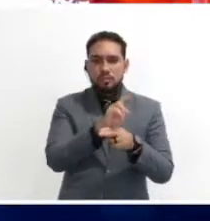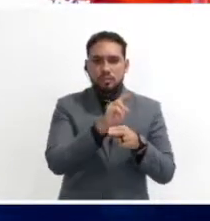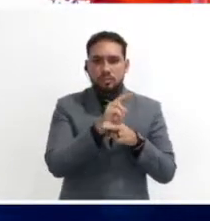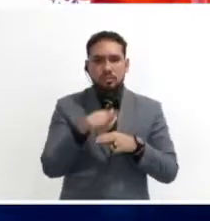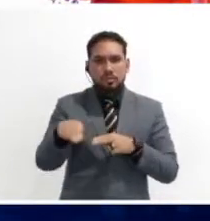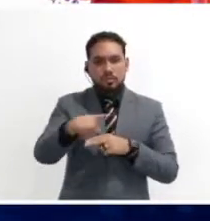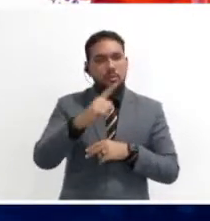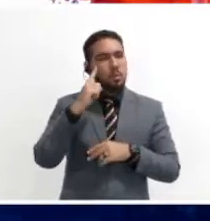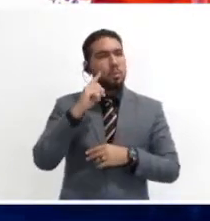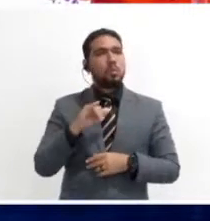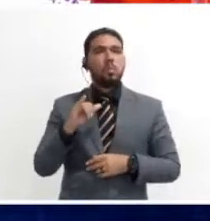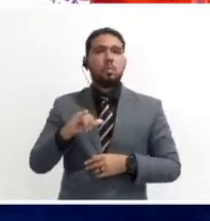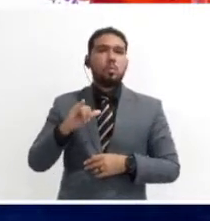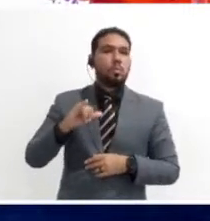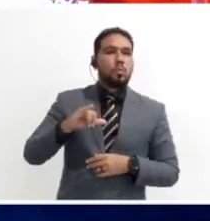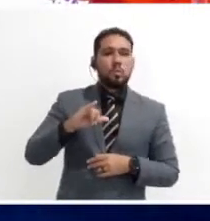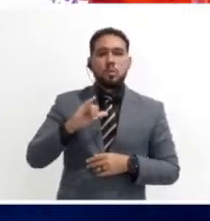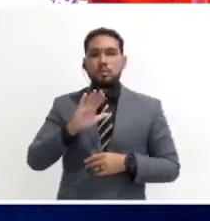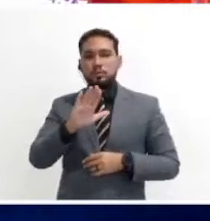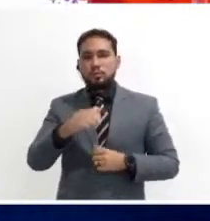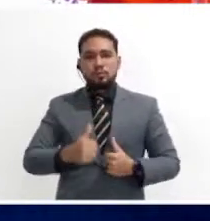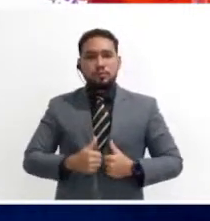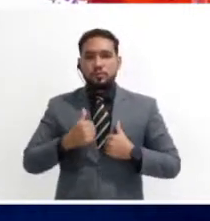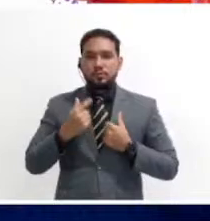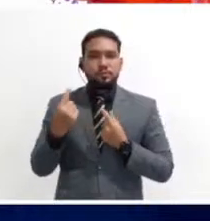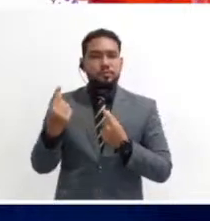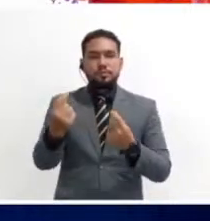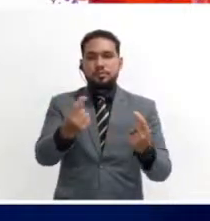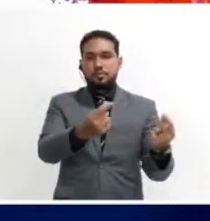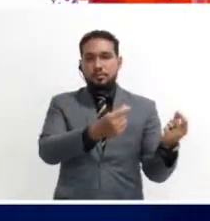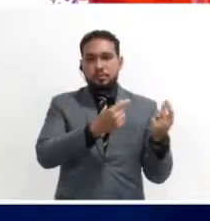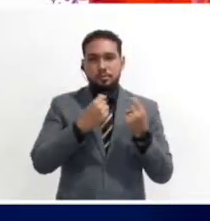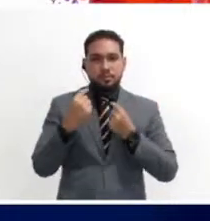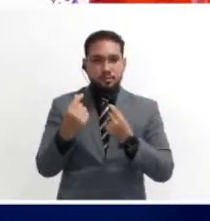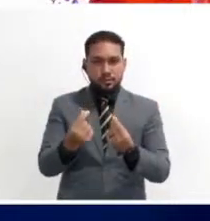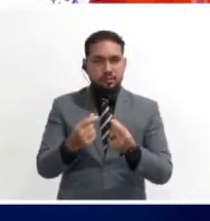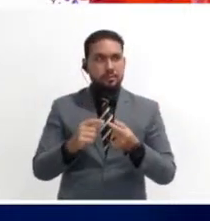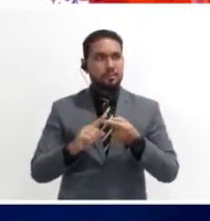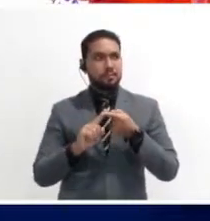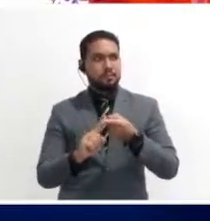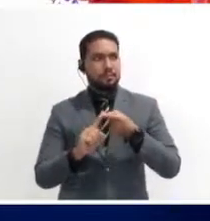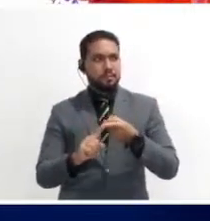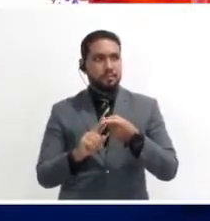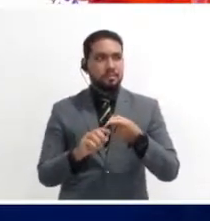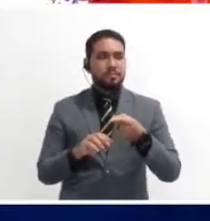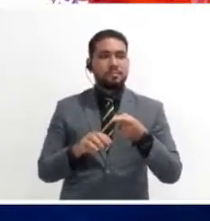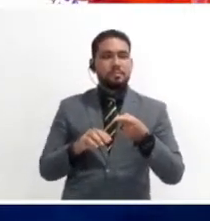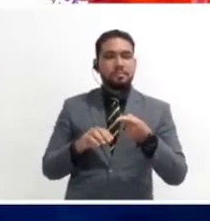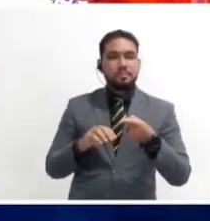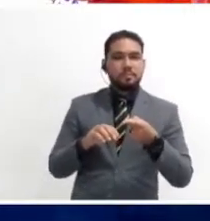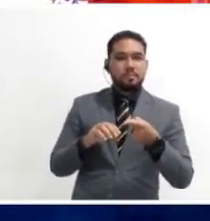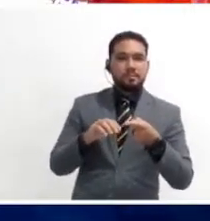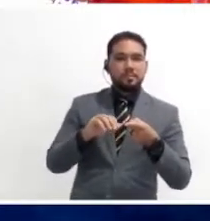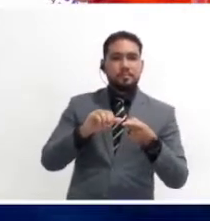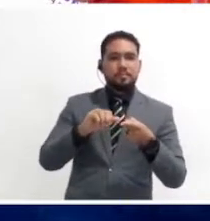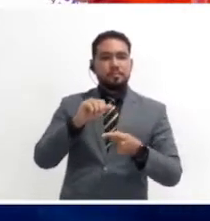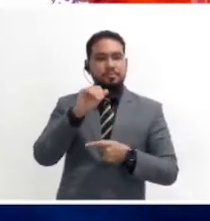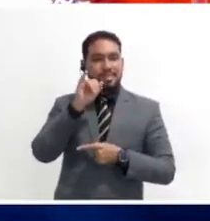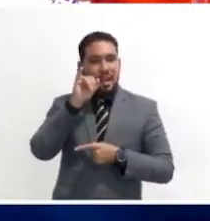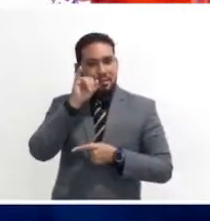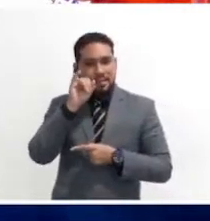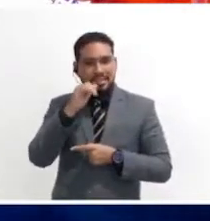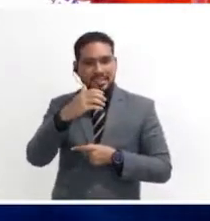And this is one of those. This is the Apple M1 Ultra. Probably came out 3 years ago, 2-3 years